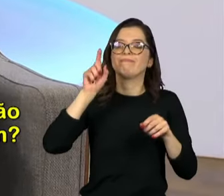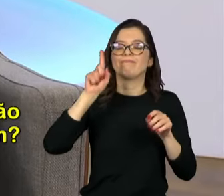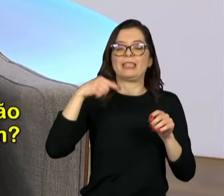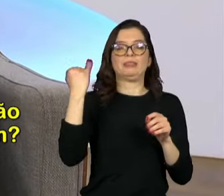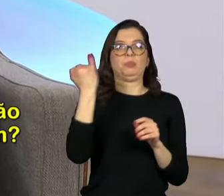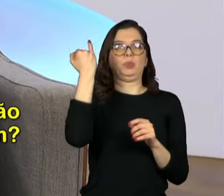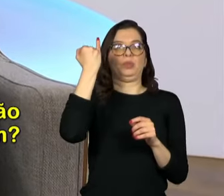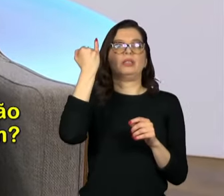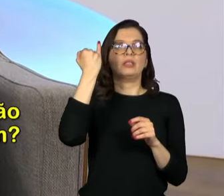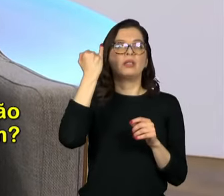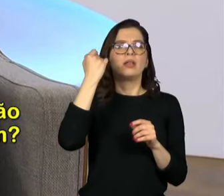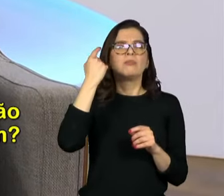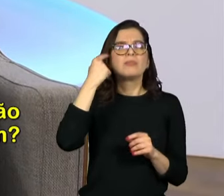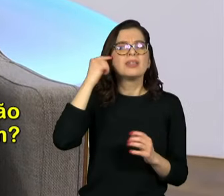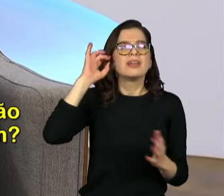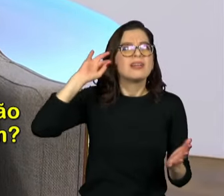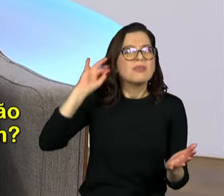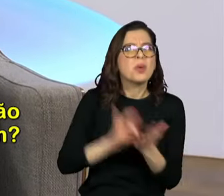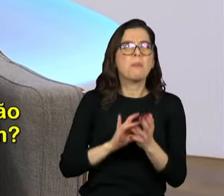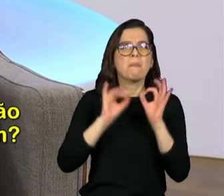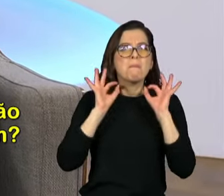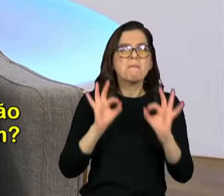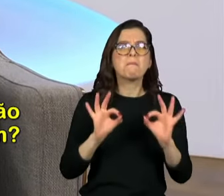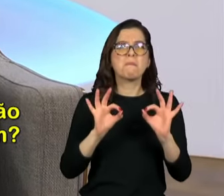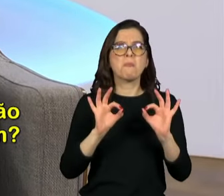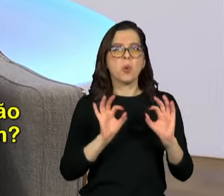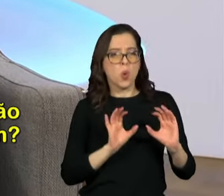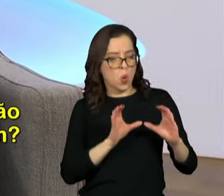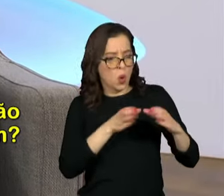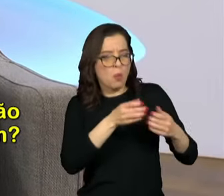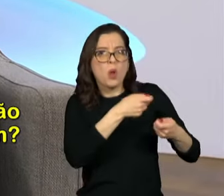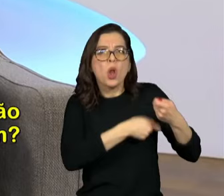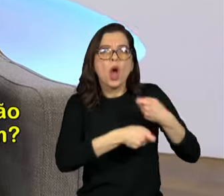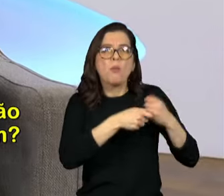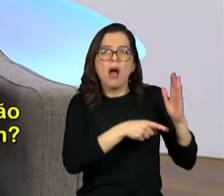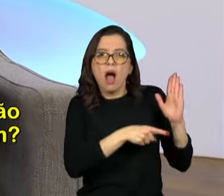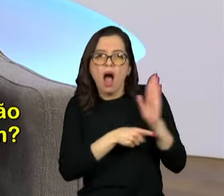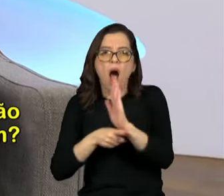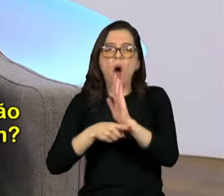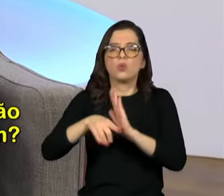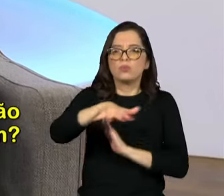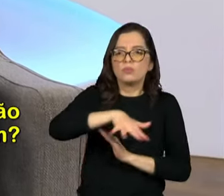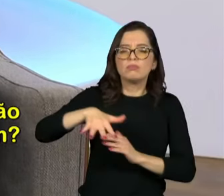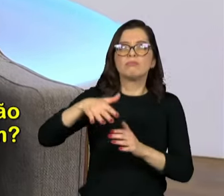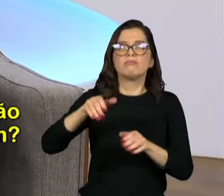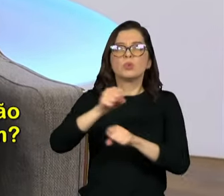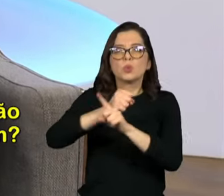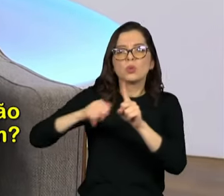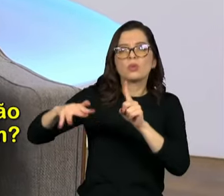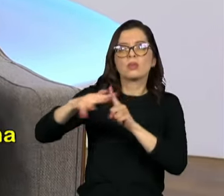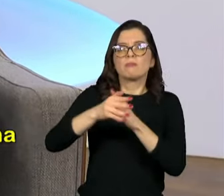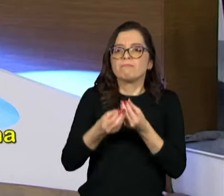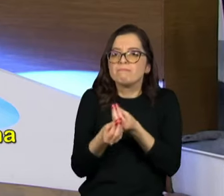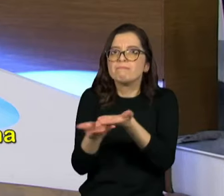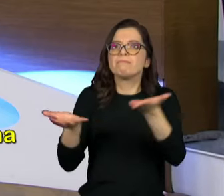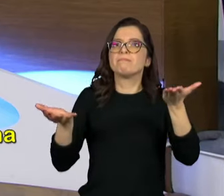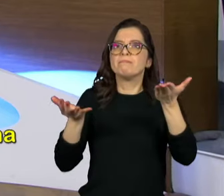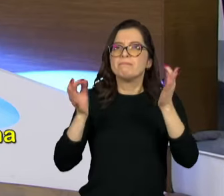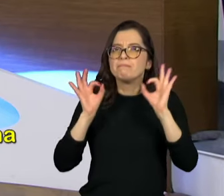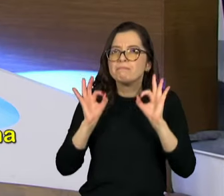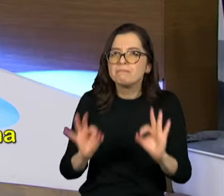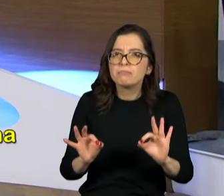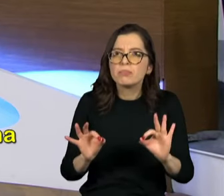is, what really counts as a valuable contribution to the economy and to the common good? We